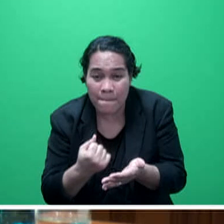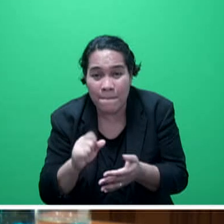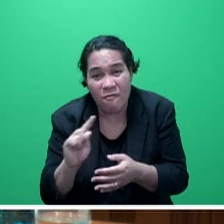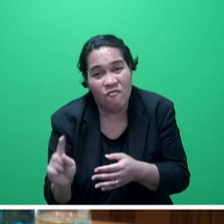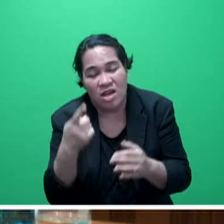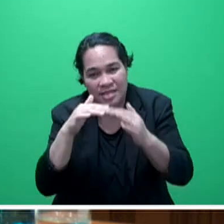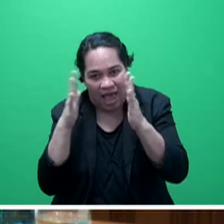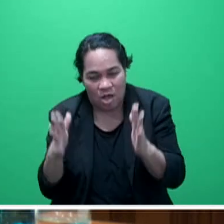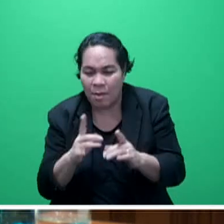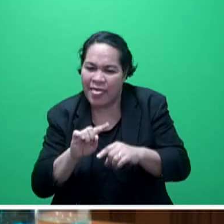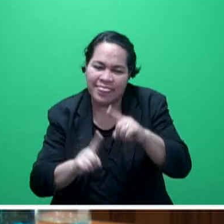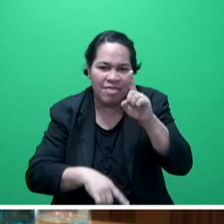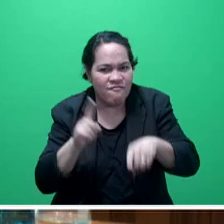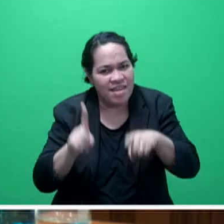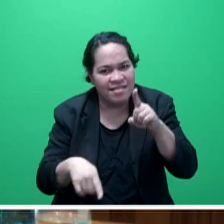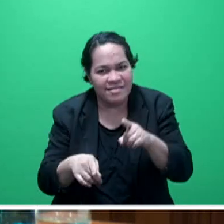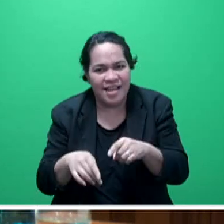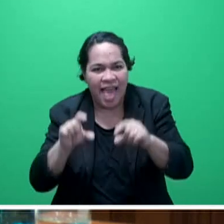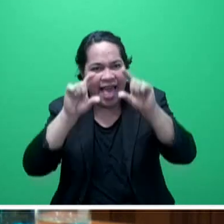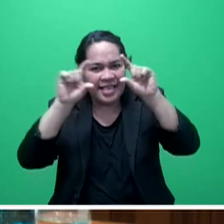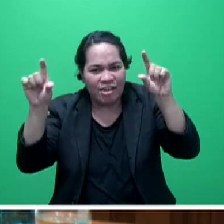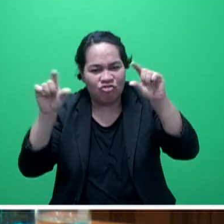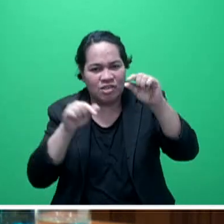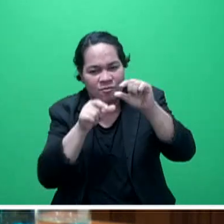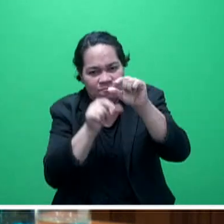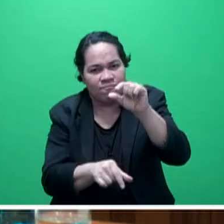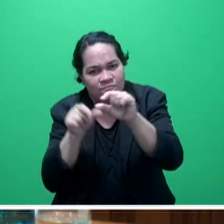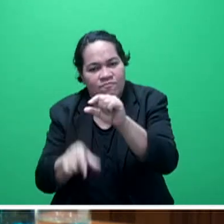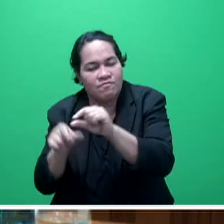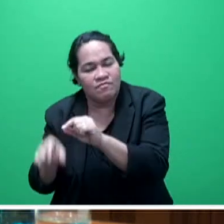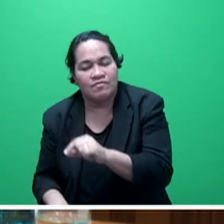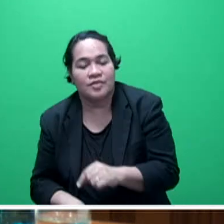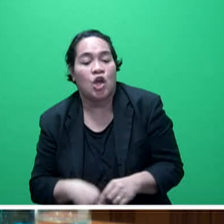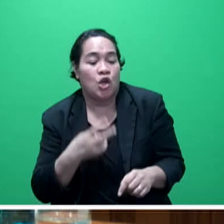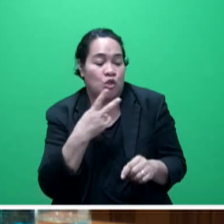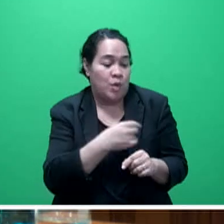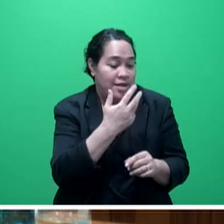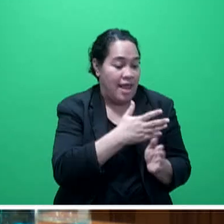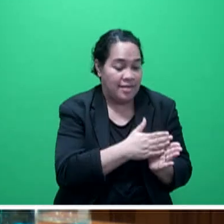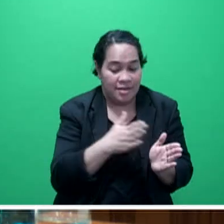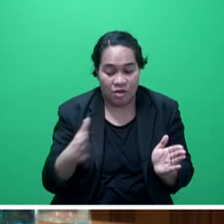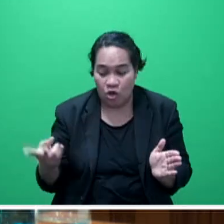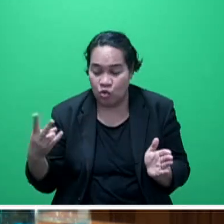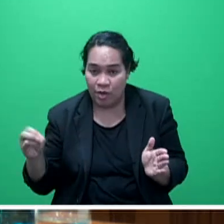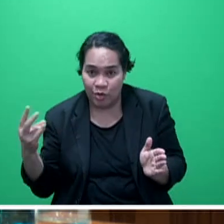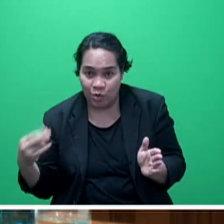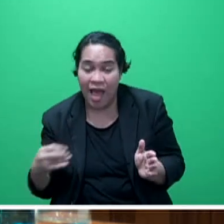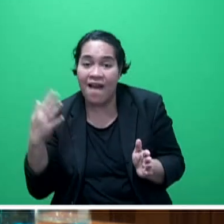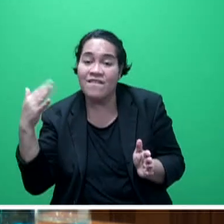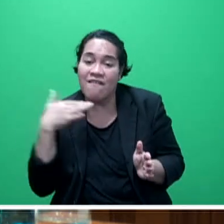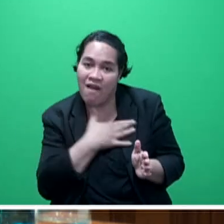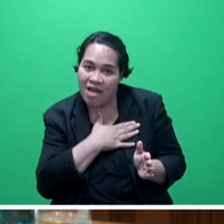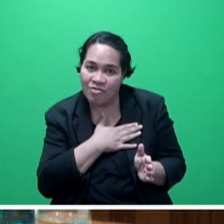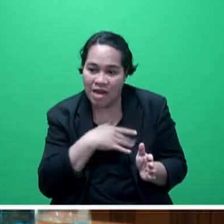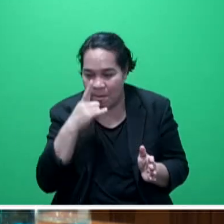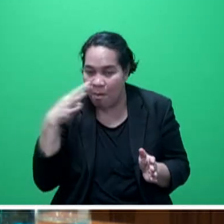grant in different categories. In 2019-2020, a total of 543 applicants